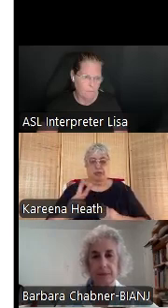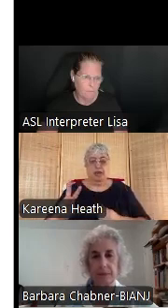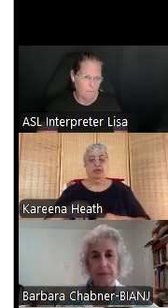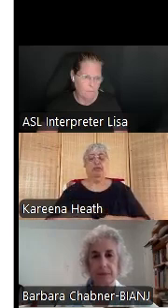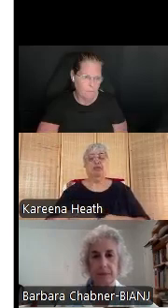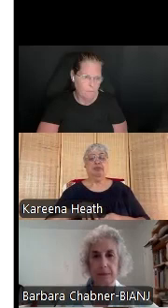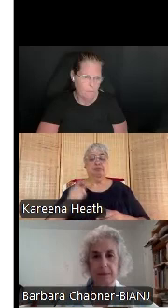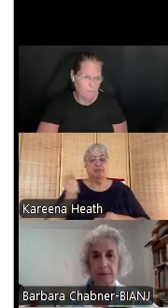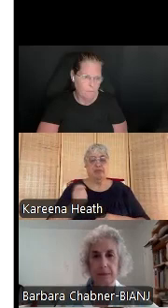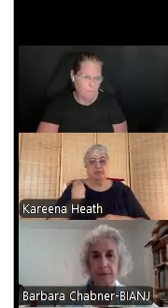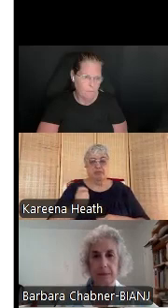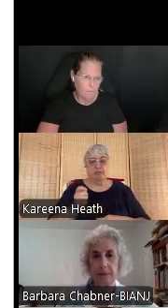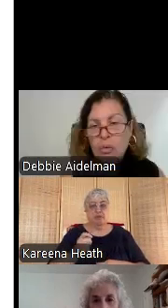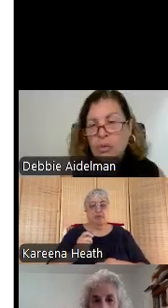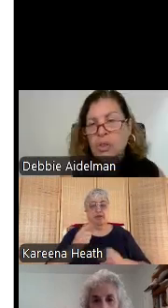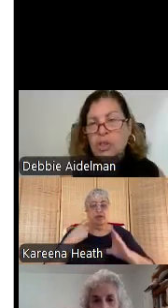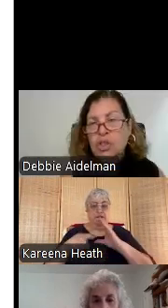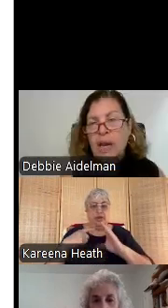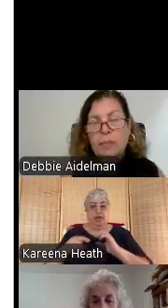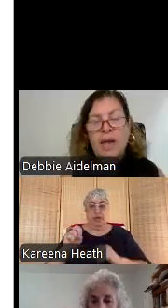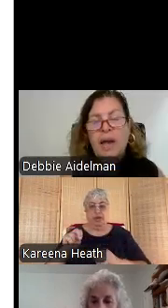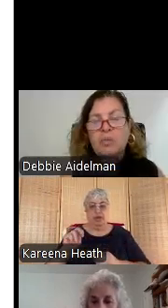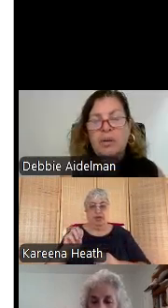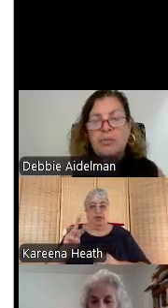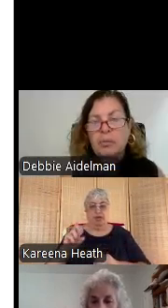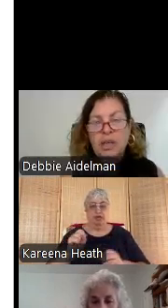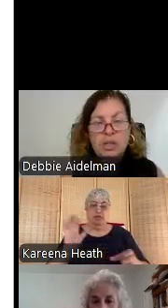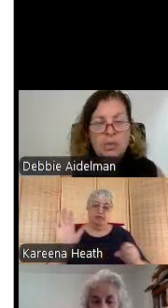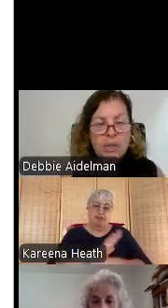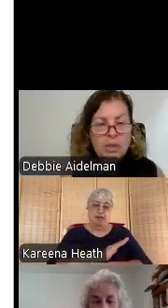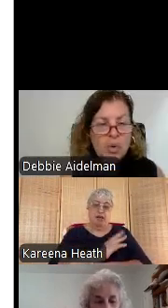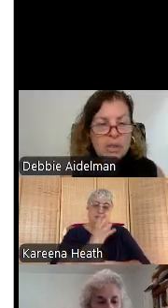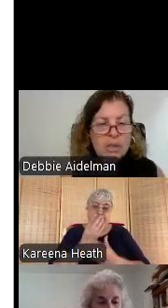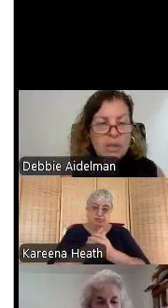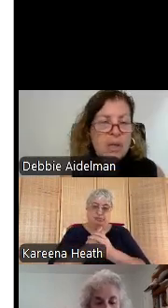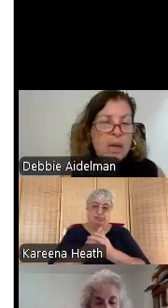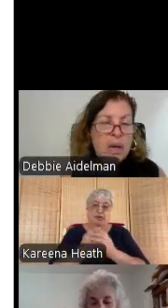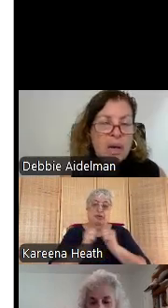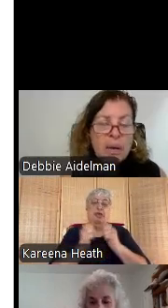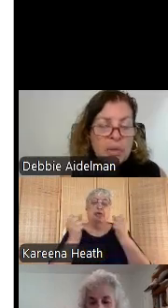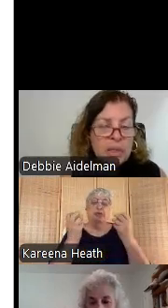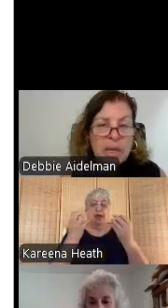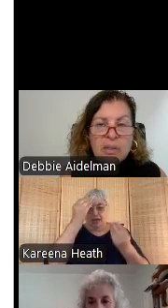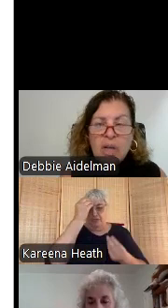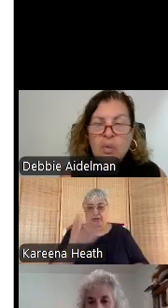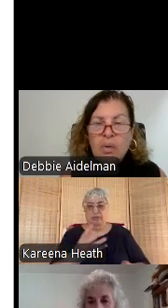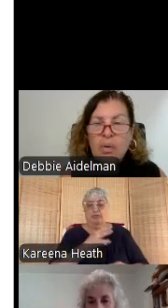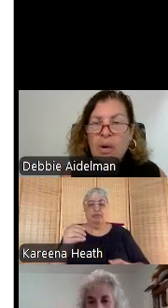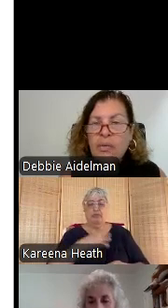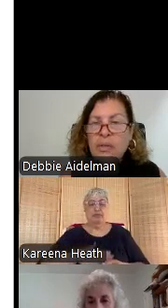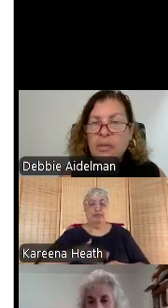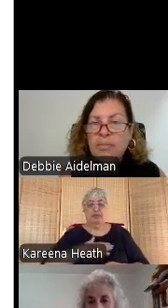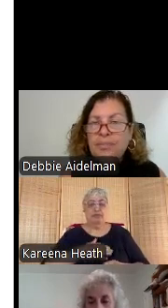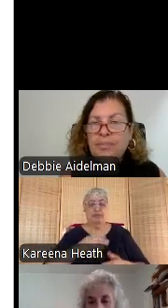subscribe to the free electronic e-news, which is jam-packed with information and resources, and please stay in touch with